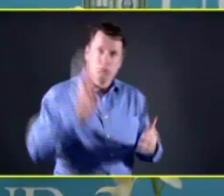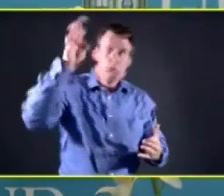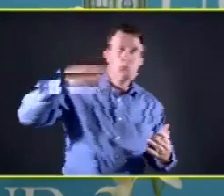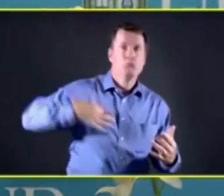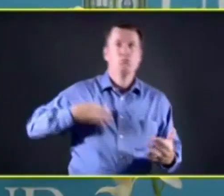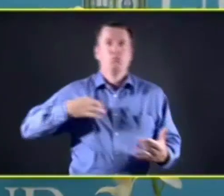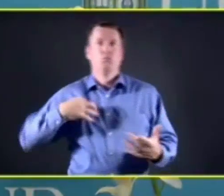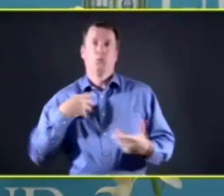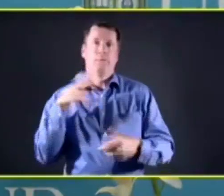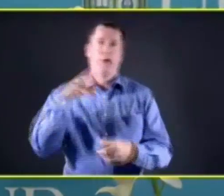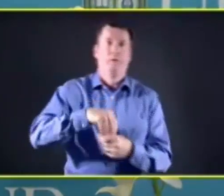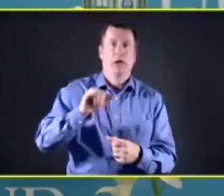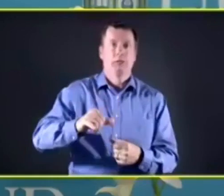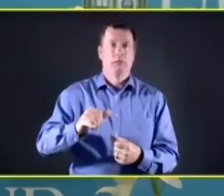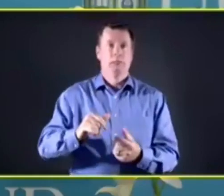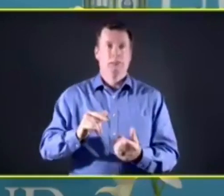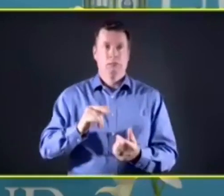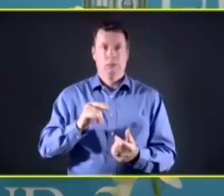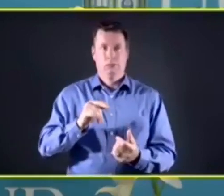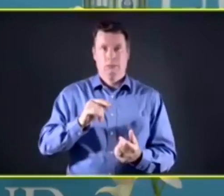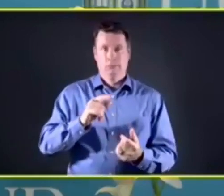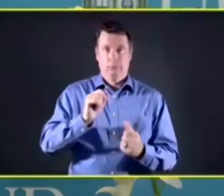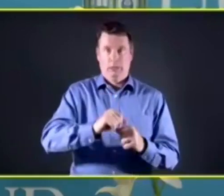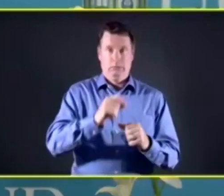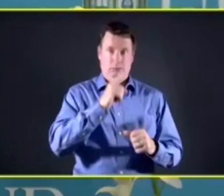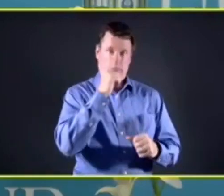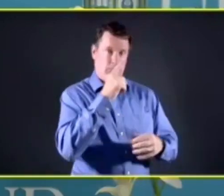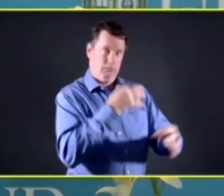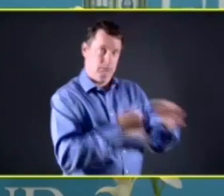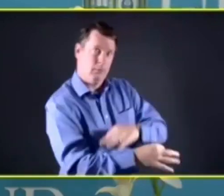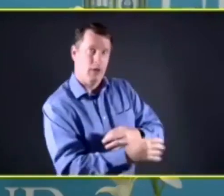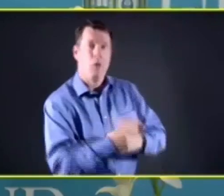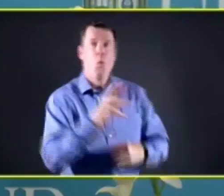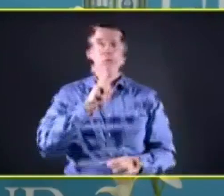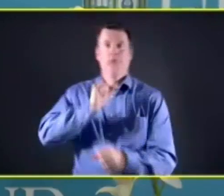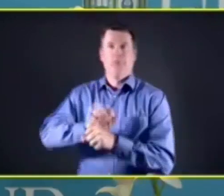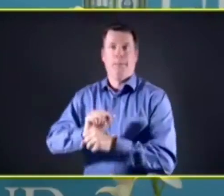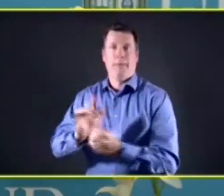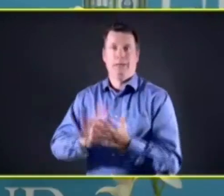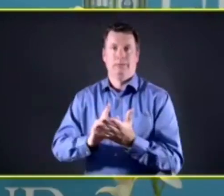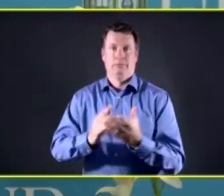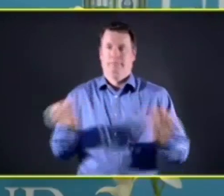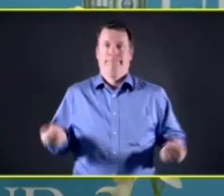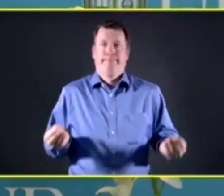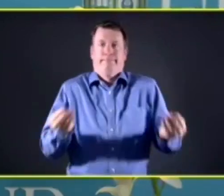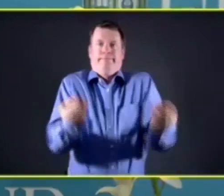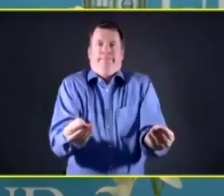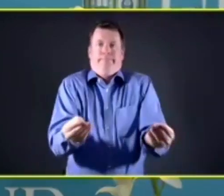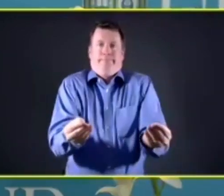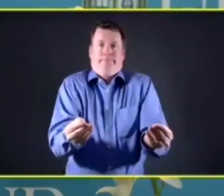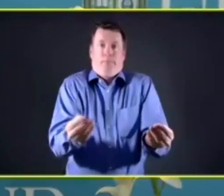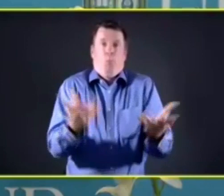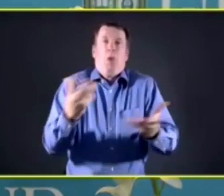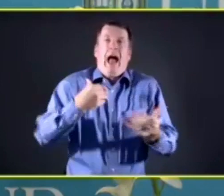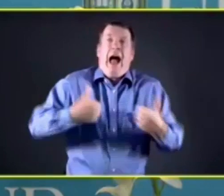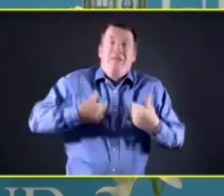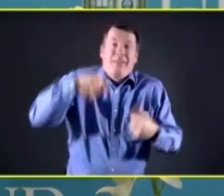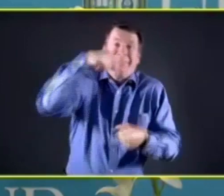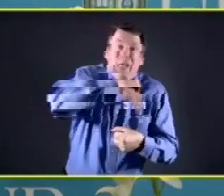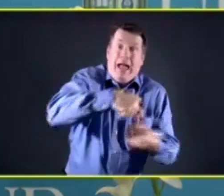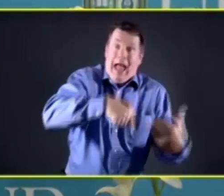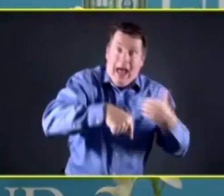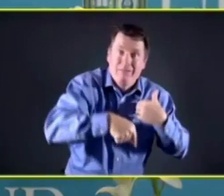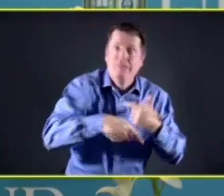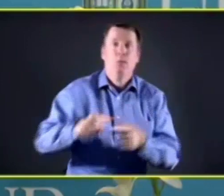remdesivir to use just outside of the study, and people may choose to do that, but we're hoping that enough